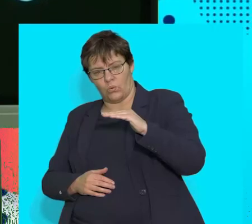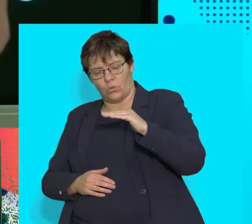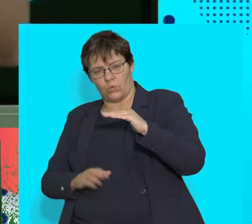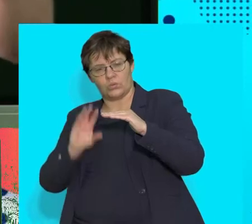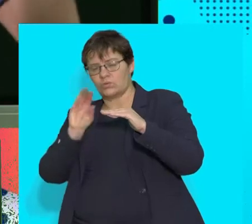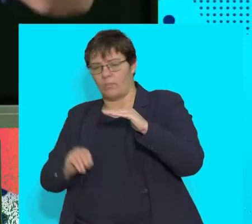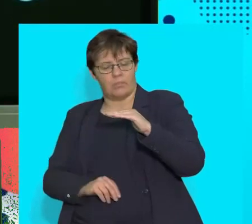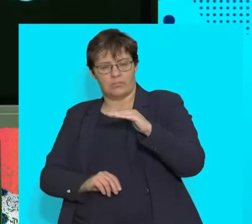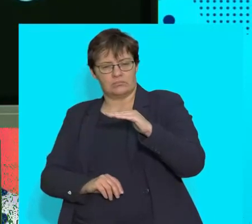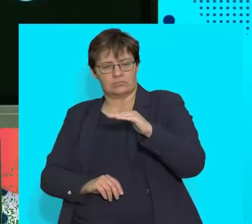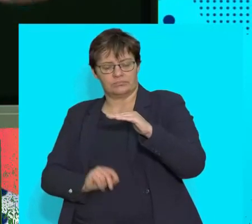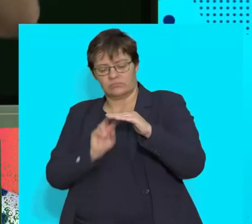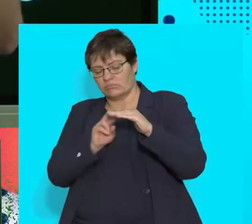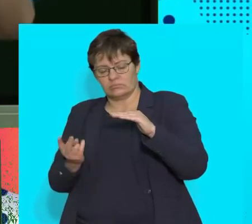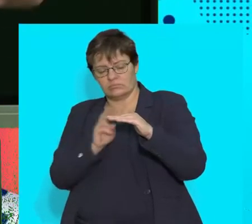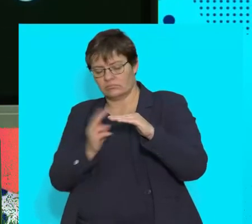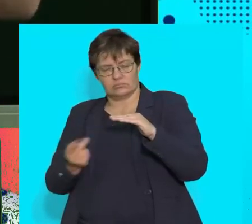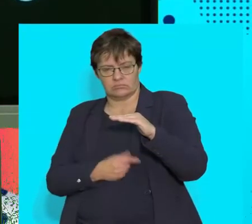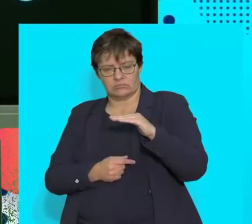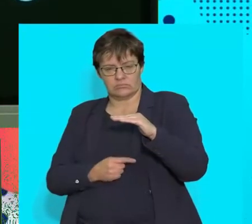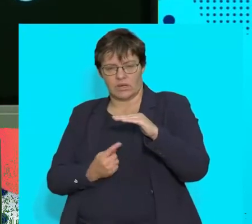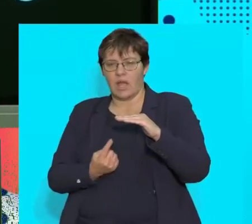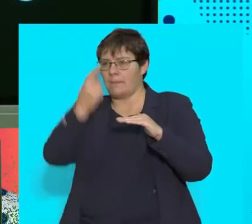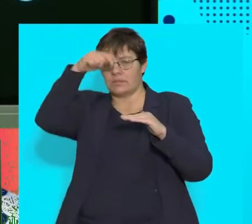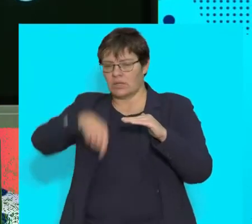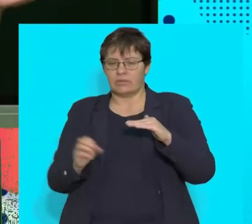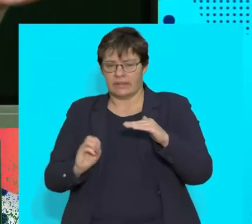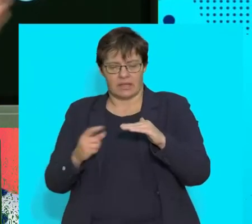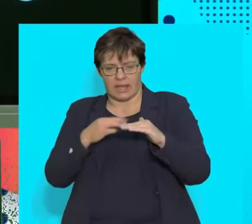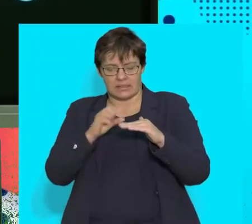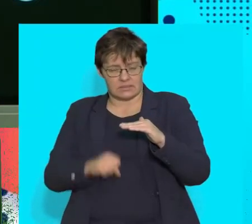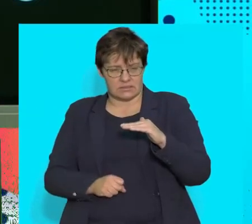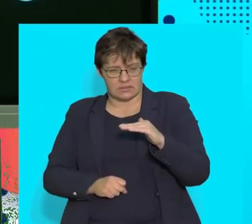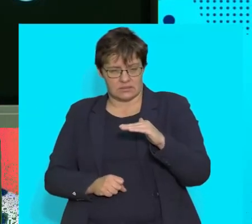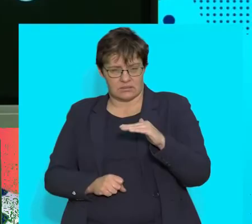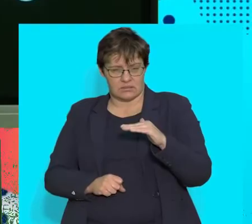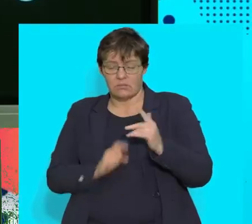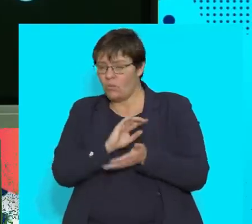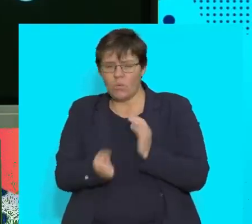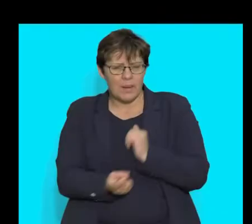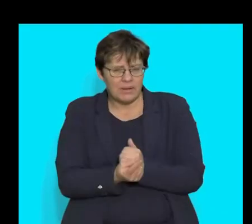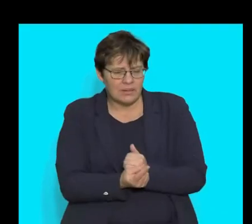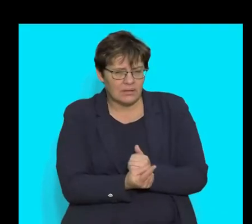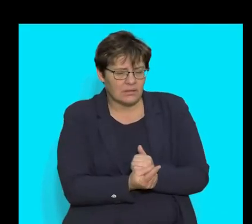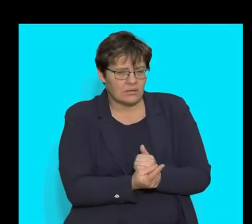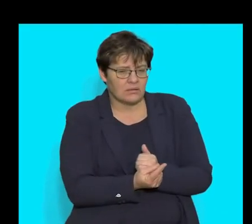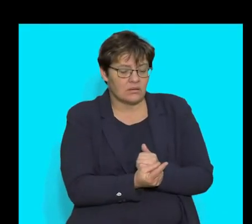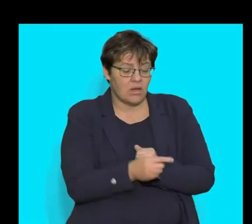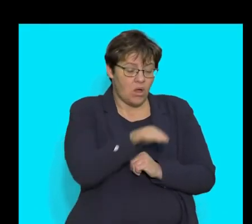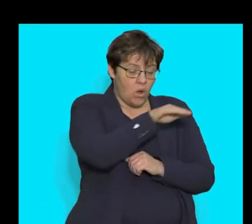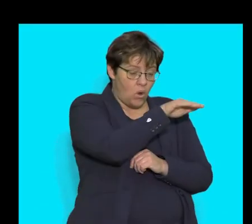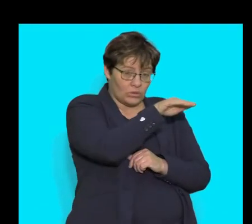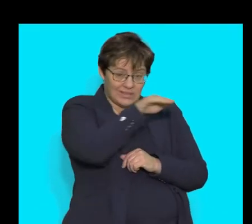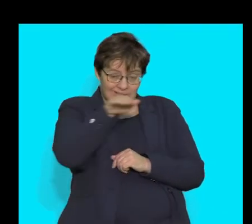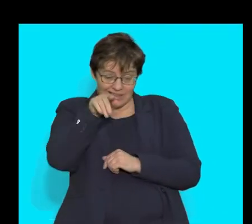There's no increase or decrease in the volume of gas. So what's happened? The horizontal bit to